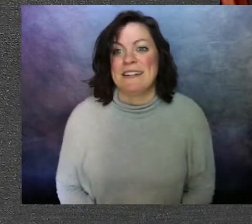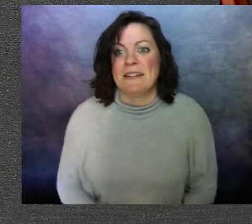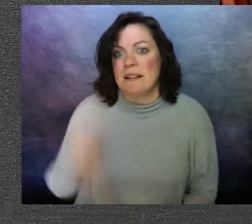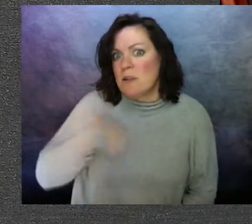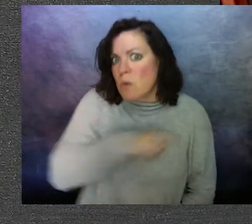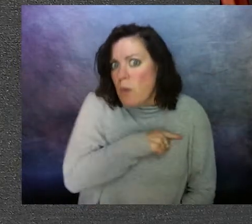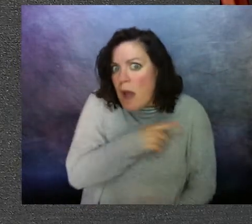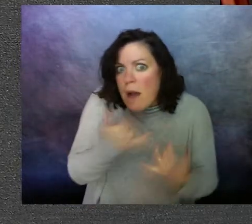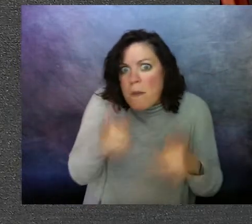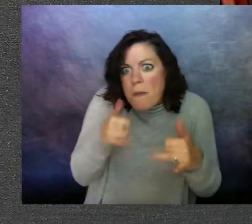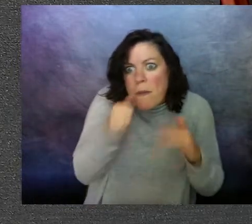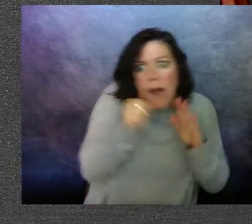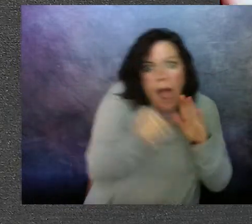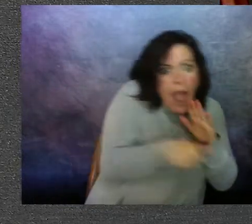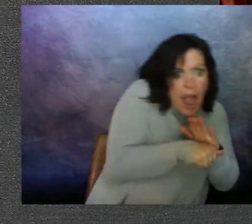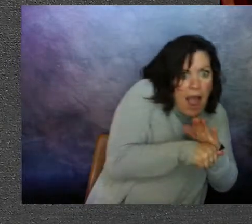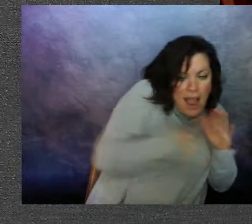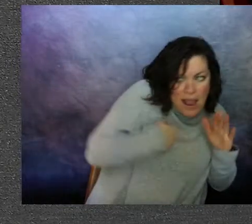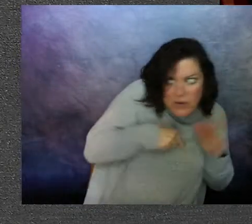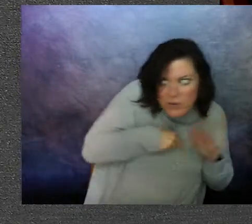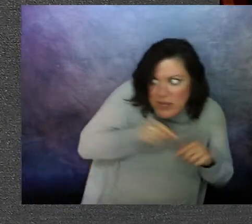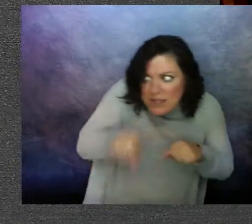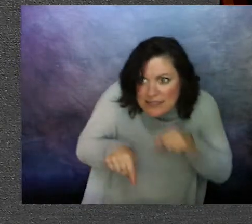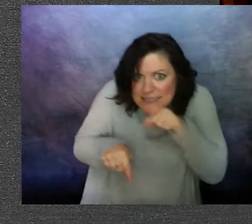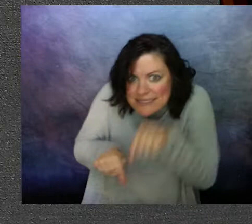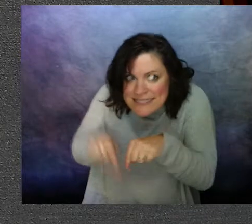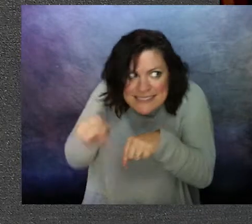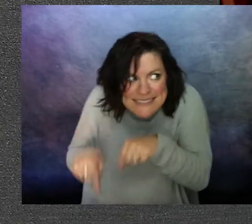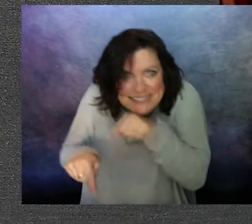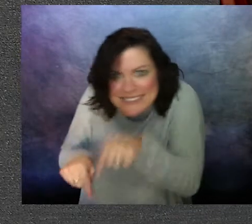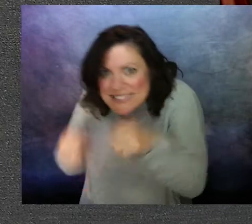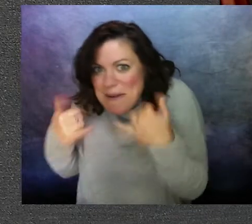We are hiding, we are creeping.